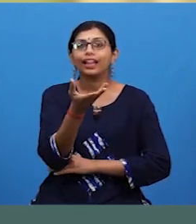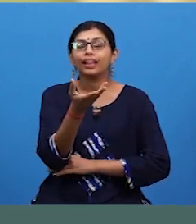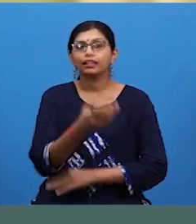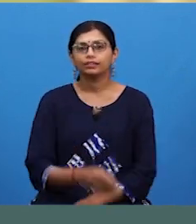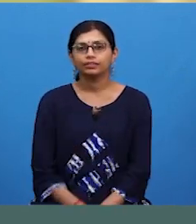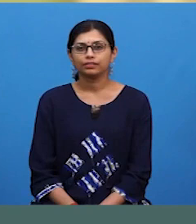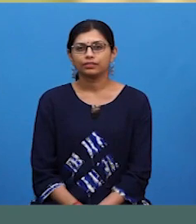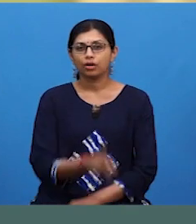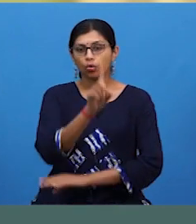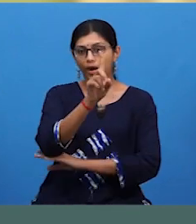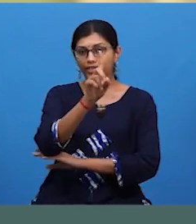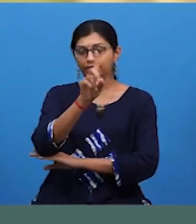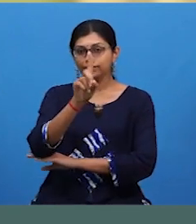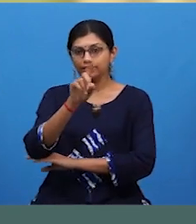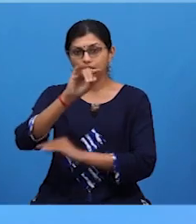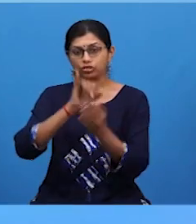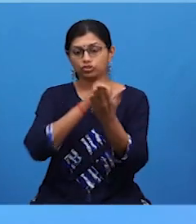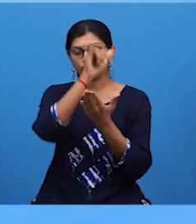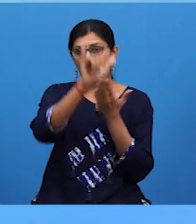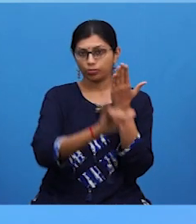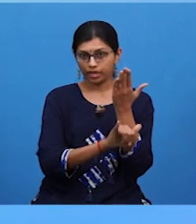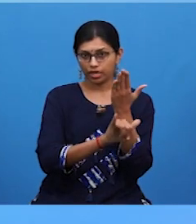or 1st January?